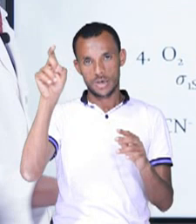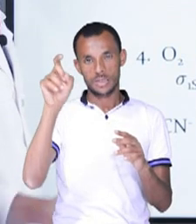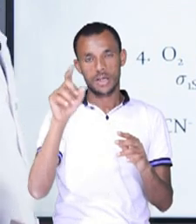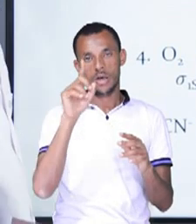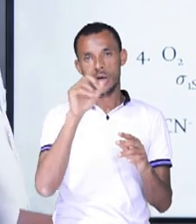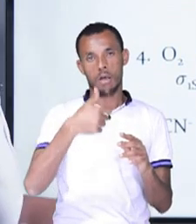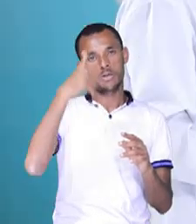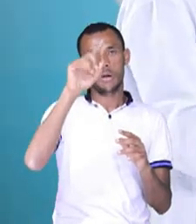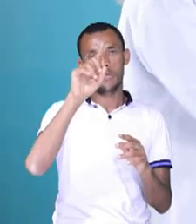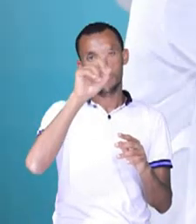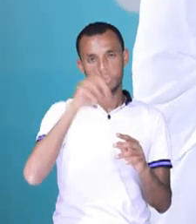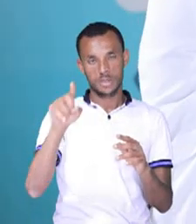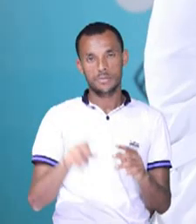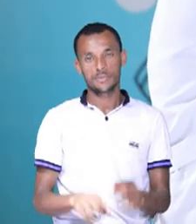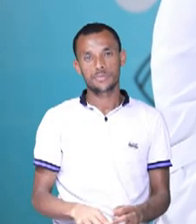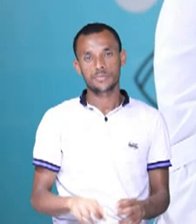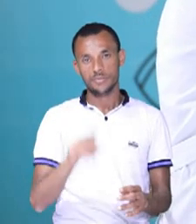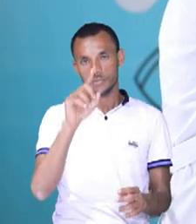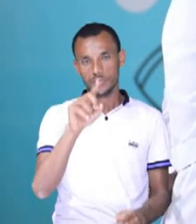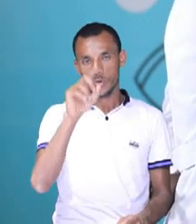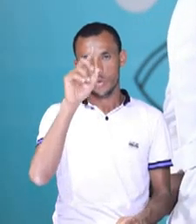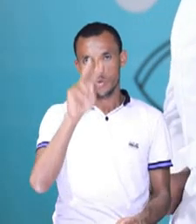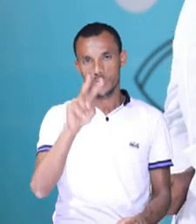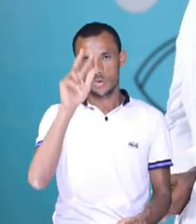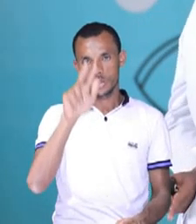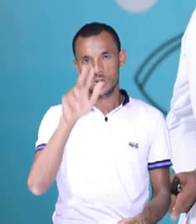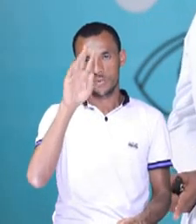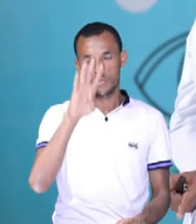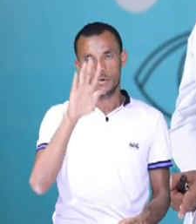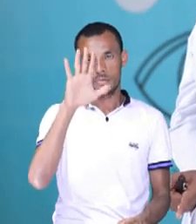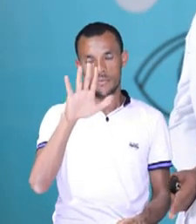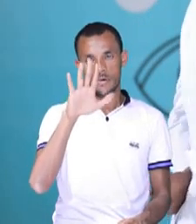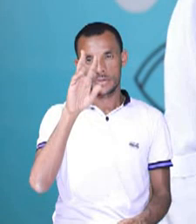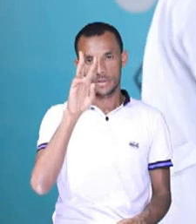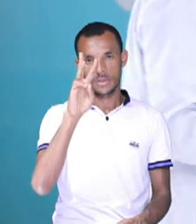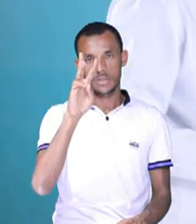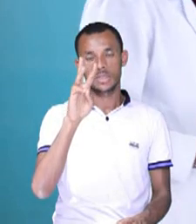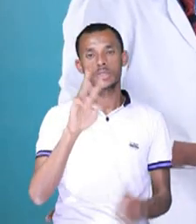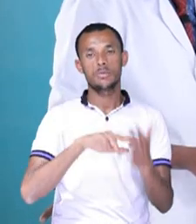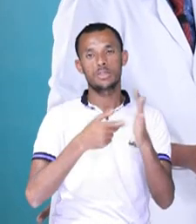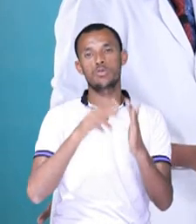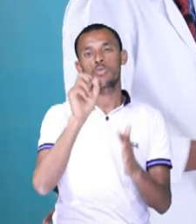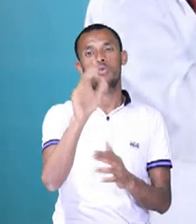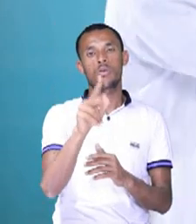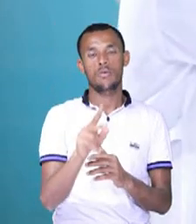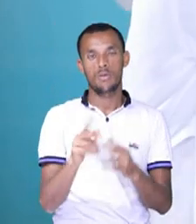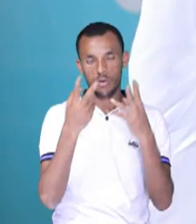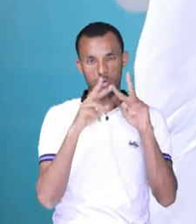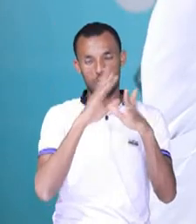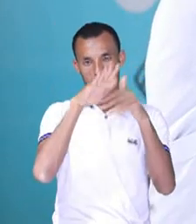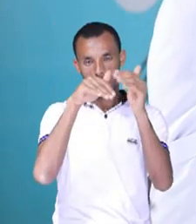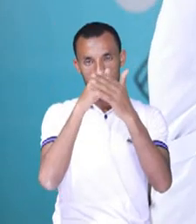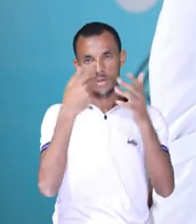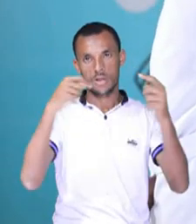z, and so on. Look, 1, 2, 3, 4, 5, 6. 6 means 12. Look,